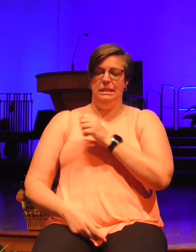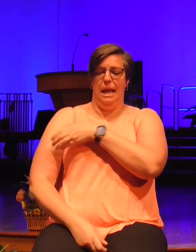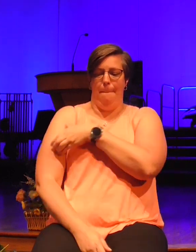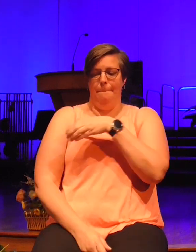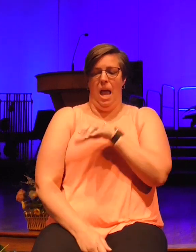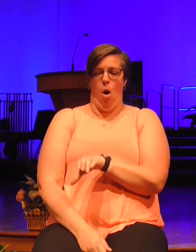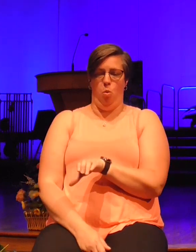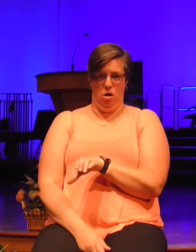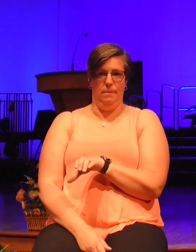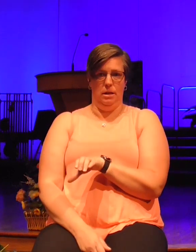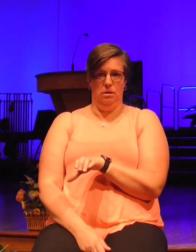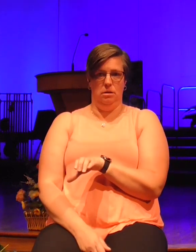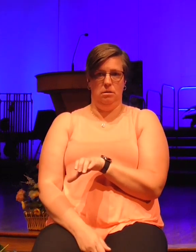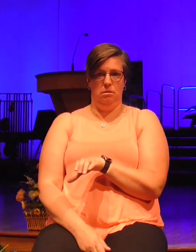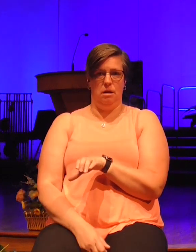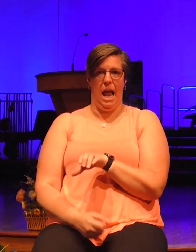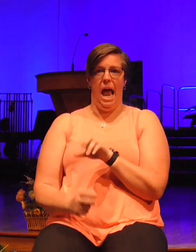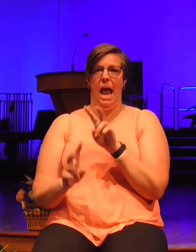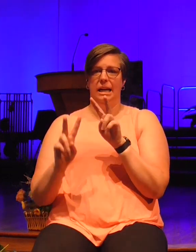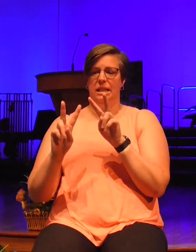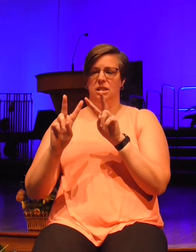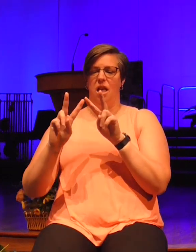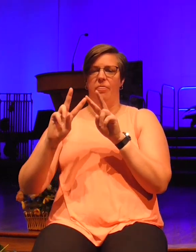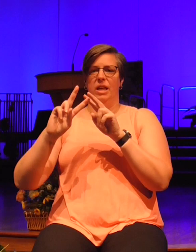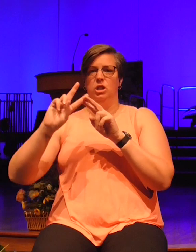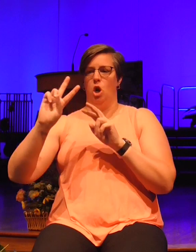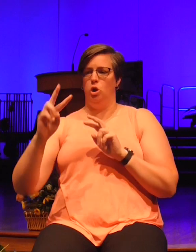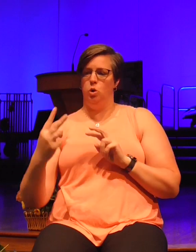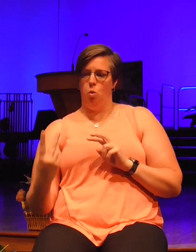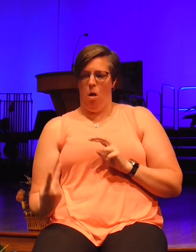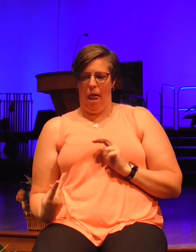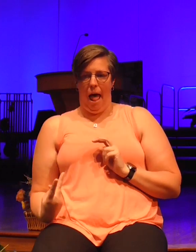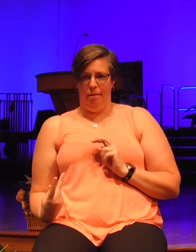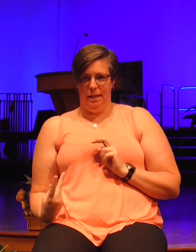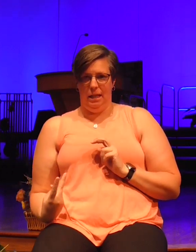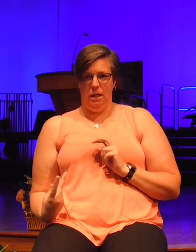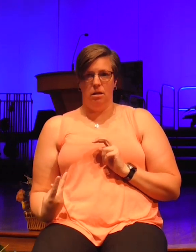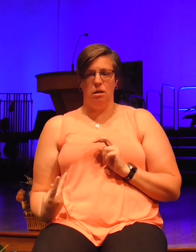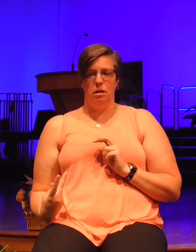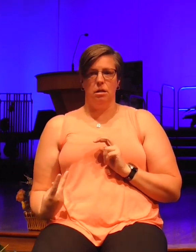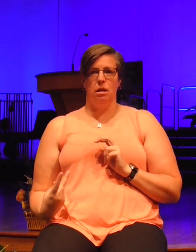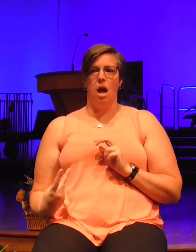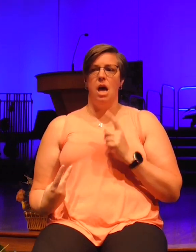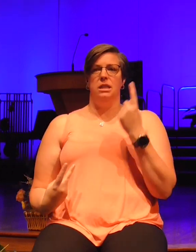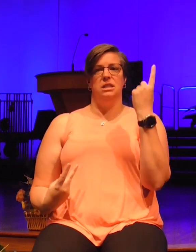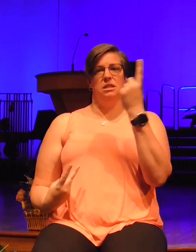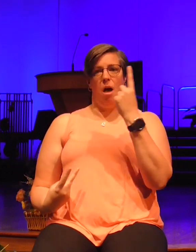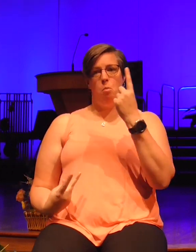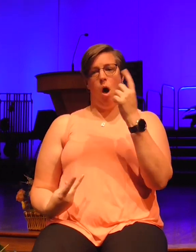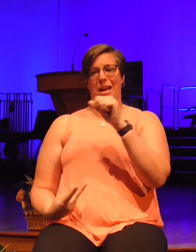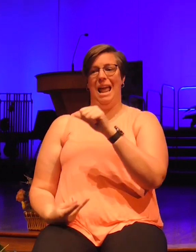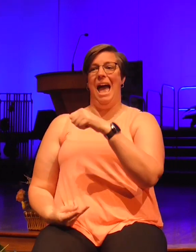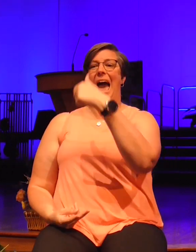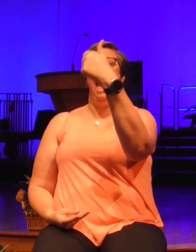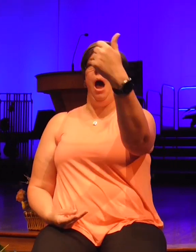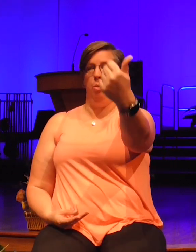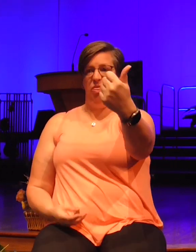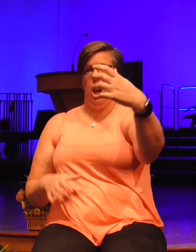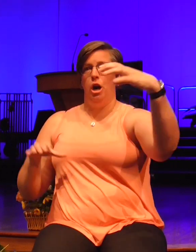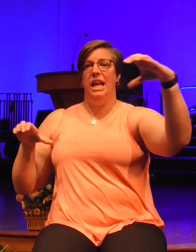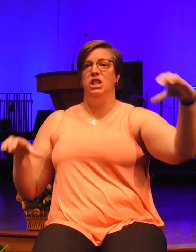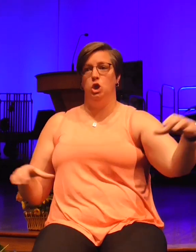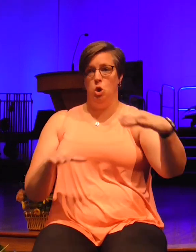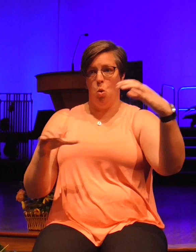is duality. It's the trap of thinking that someone out there is doing something